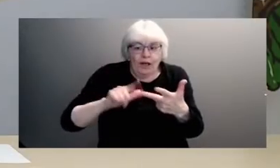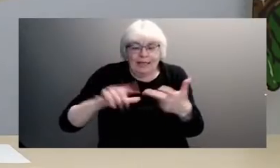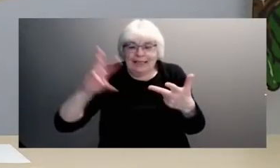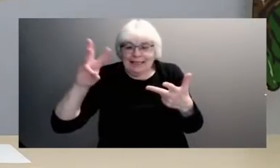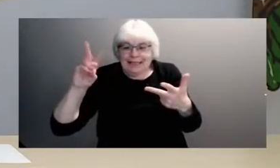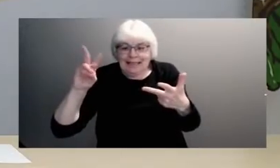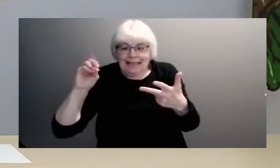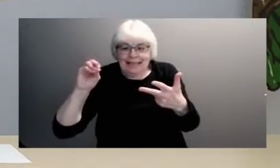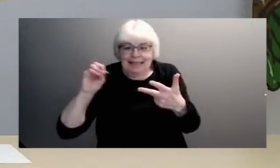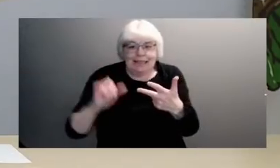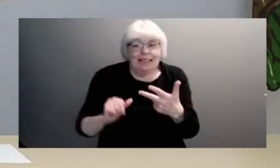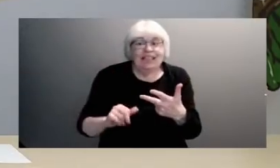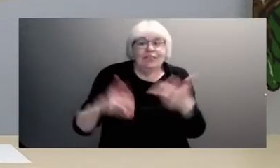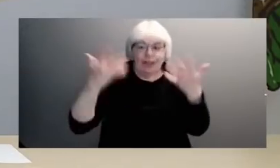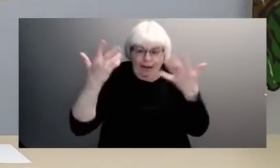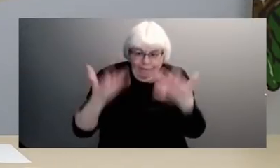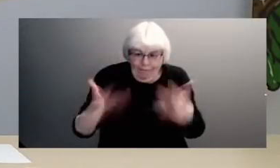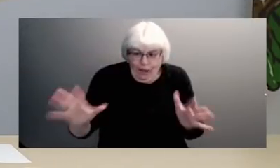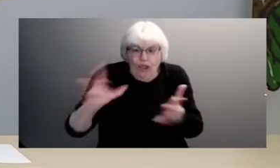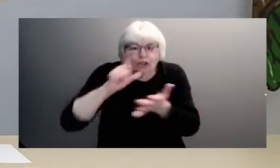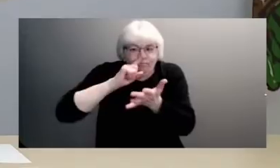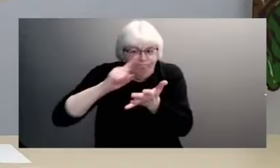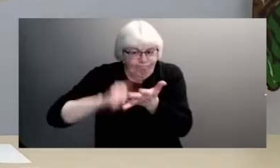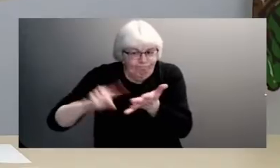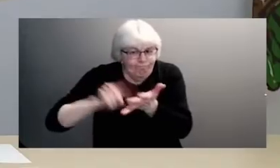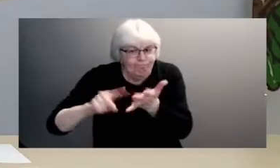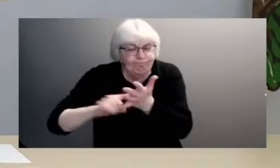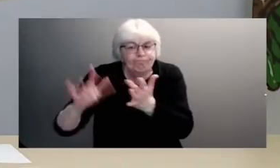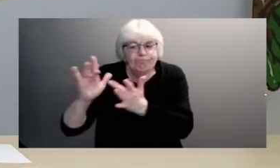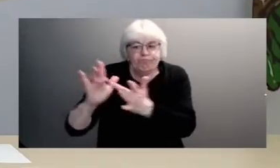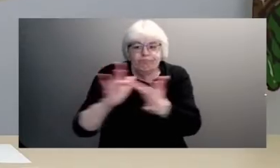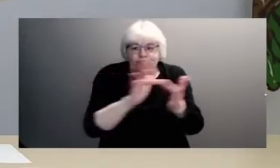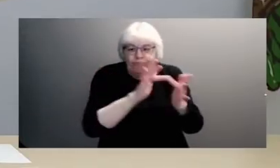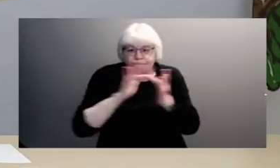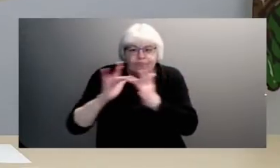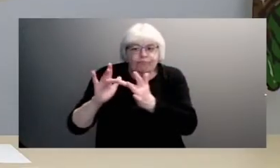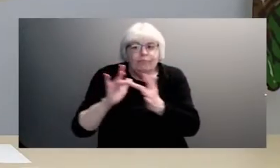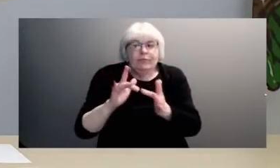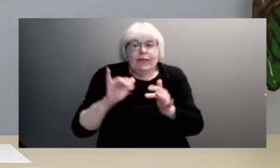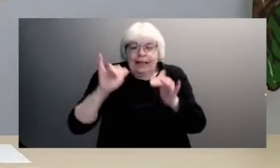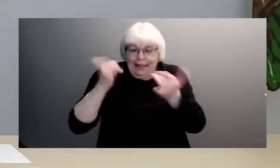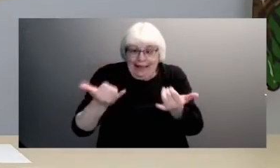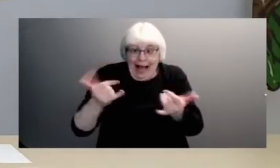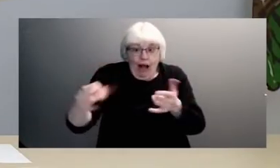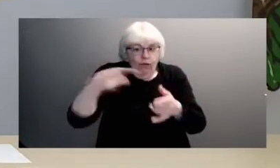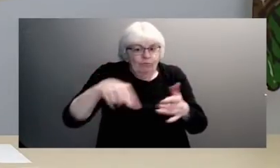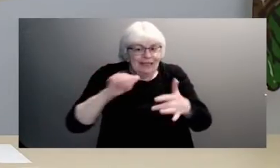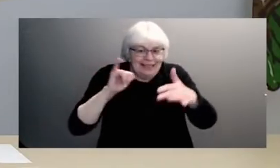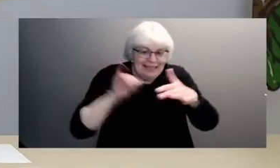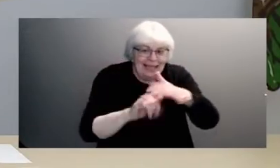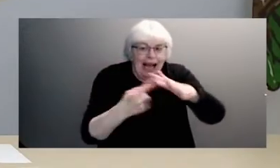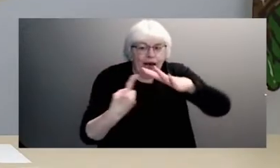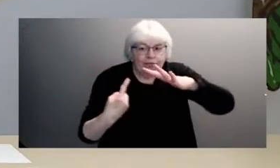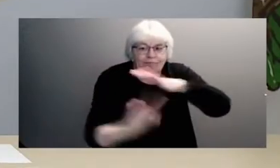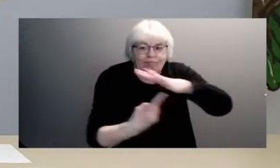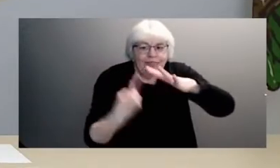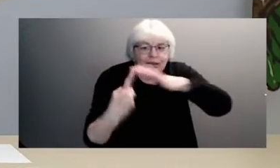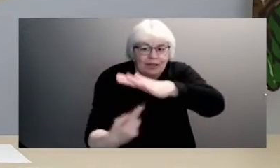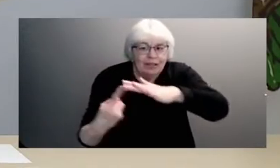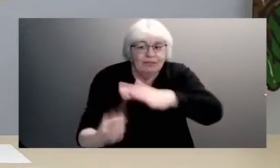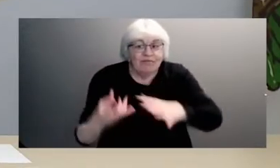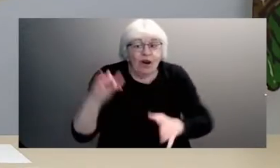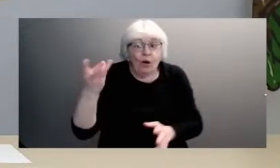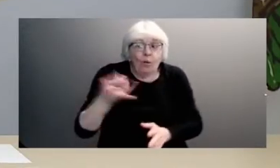We have received confirmation from the National Microbiology Lab in Winnipeg that we have at least 1 case of the Omicron variant